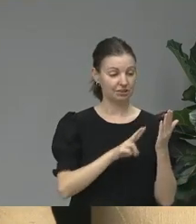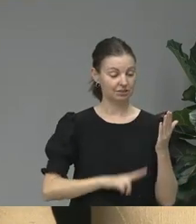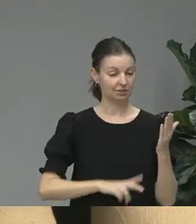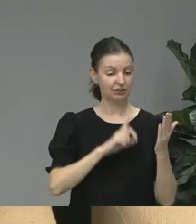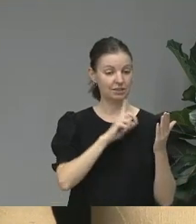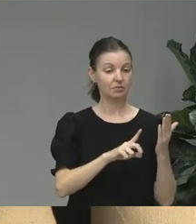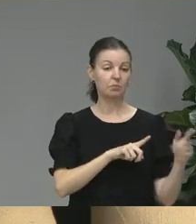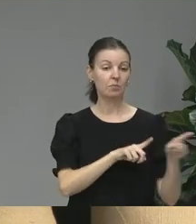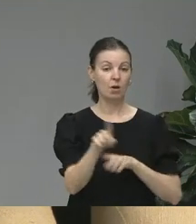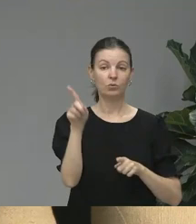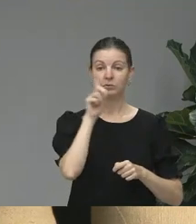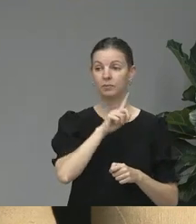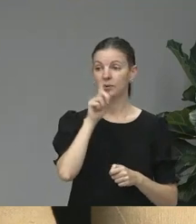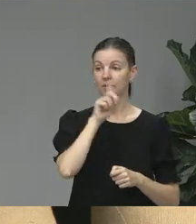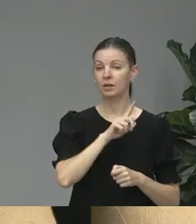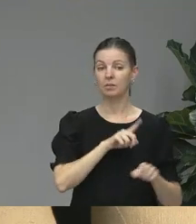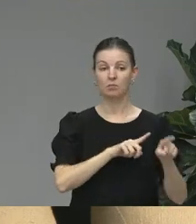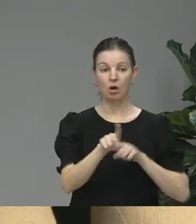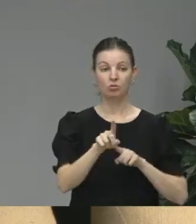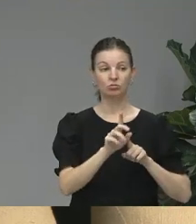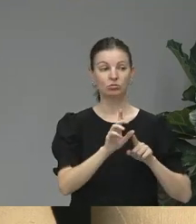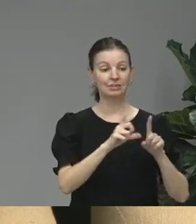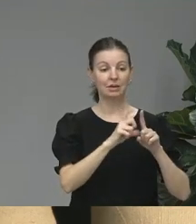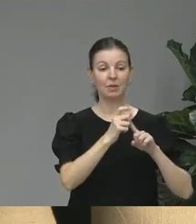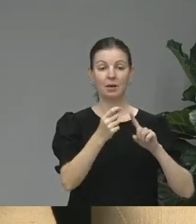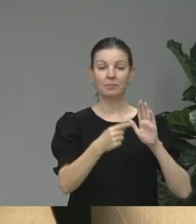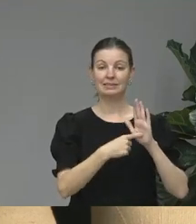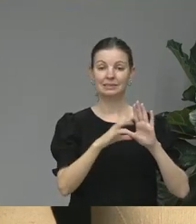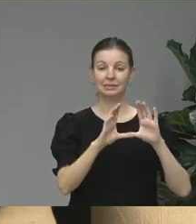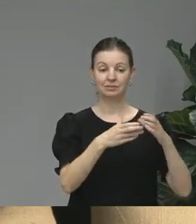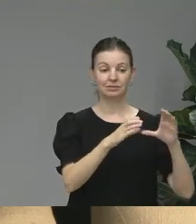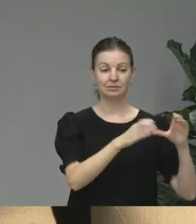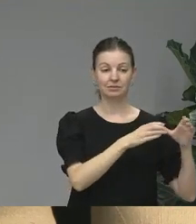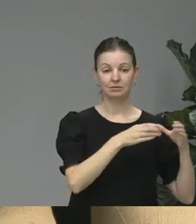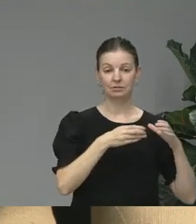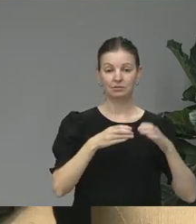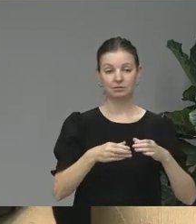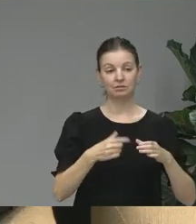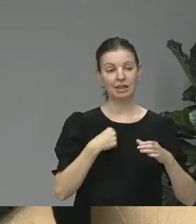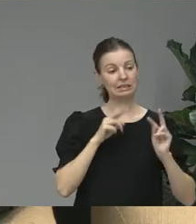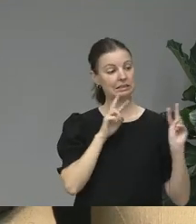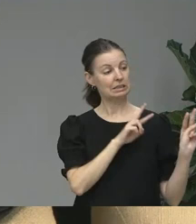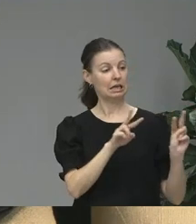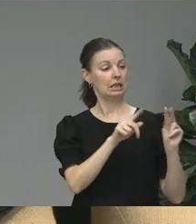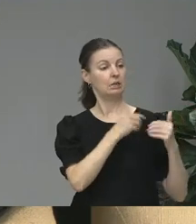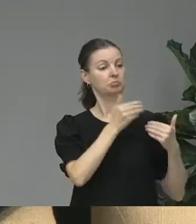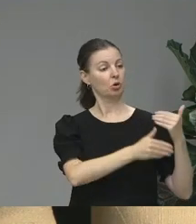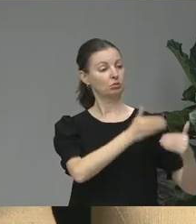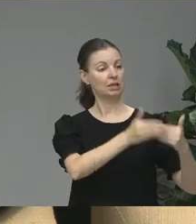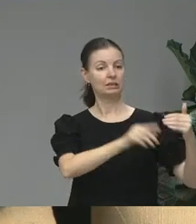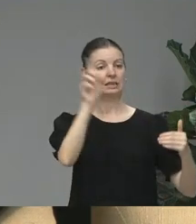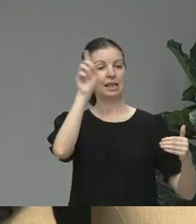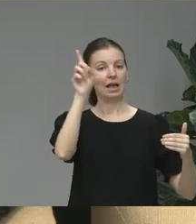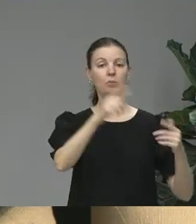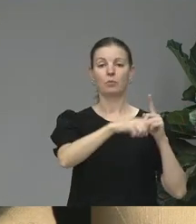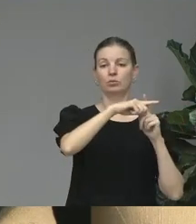that most people and most of the departments are viewing the process that is happening as a positive